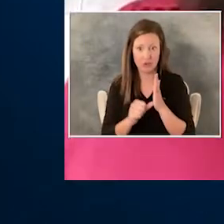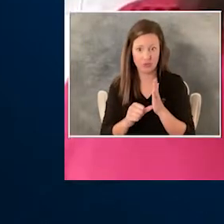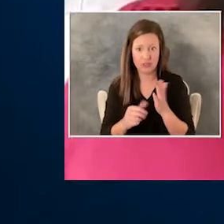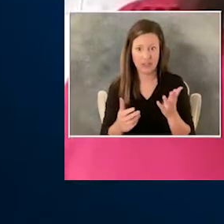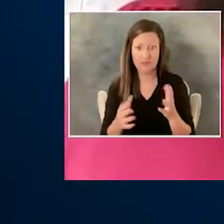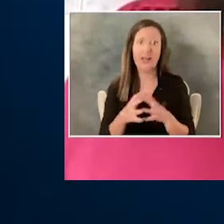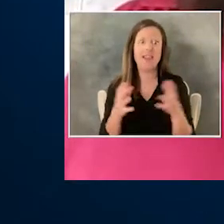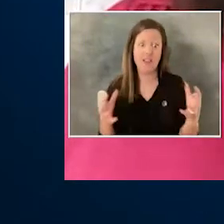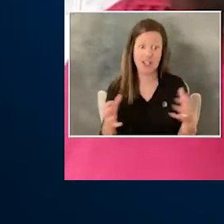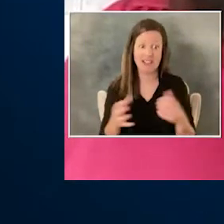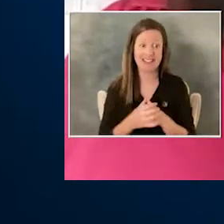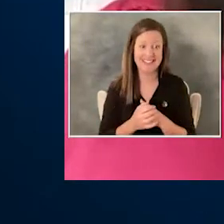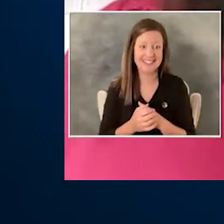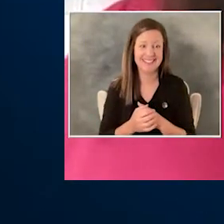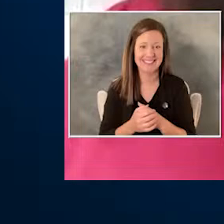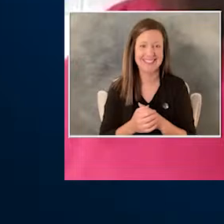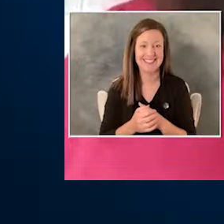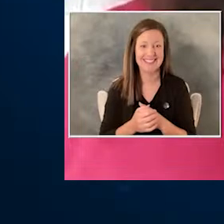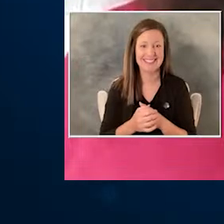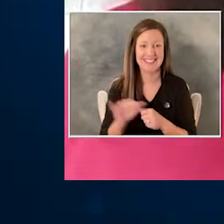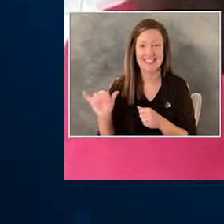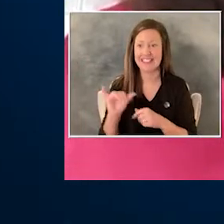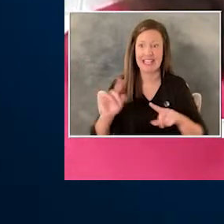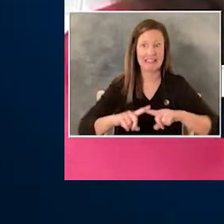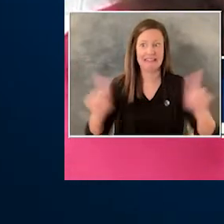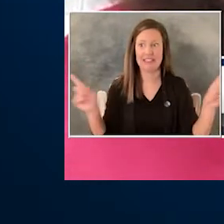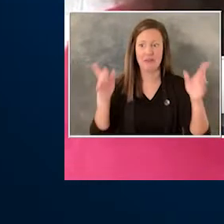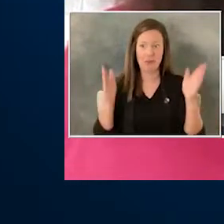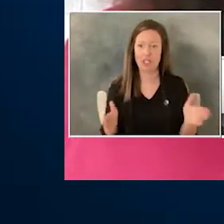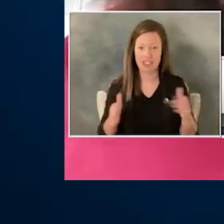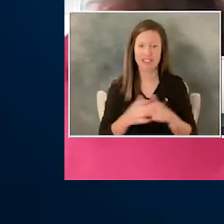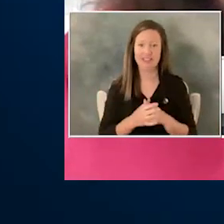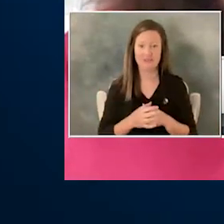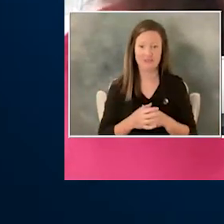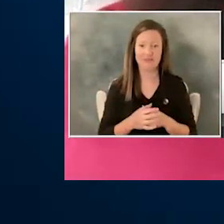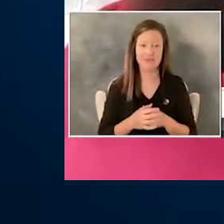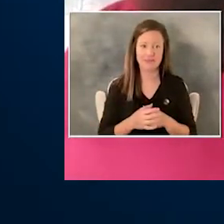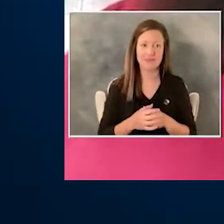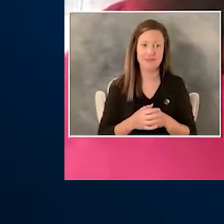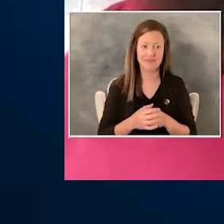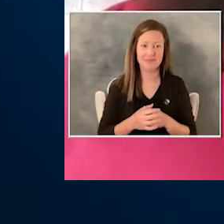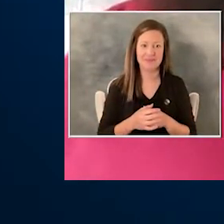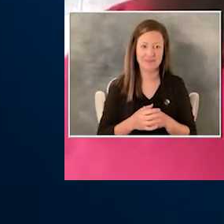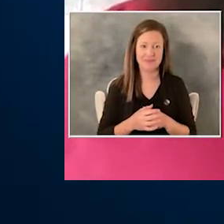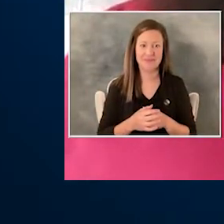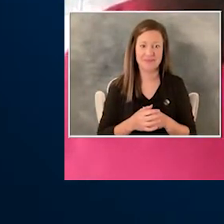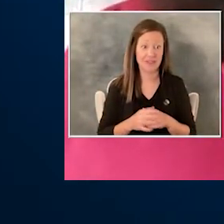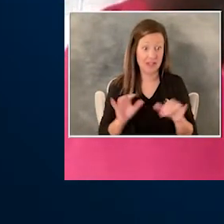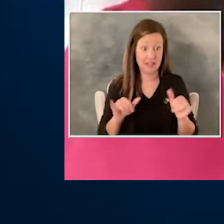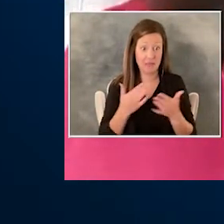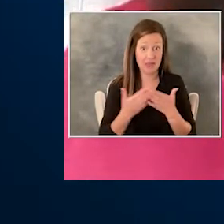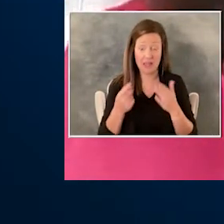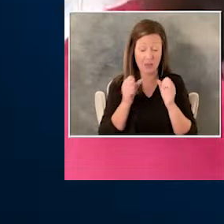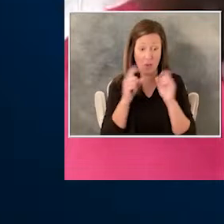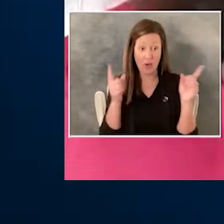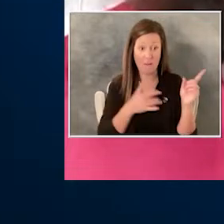A lot. It's like night and day. Same thing. He Even woke his up. energy.